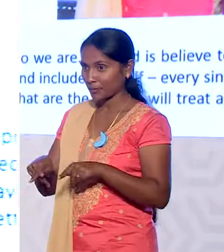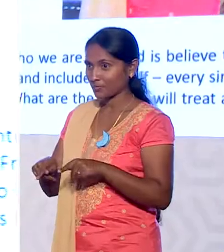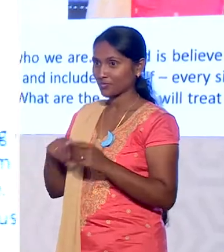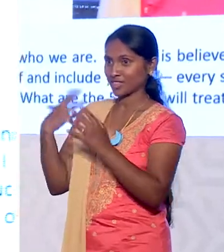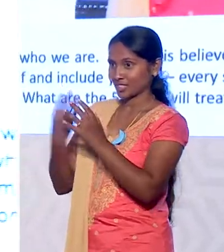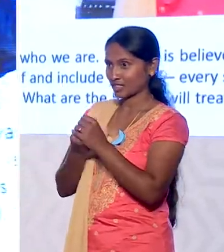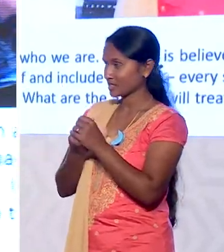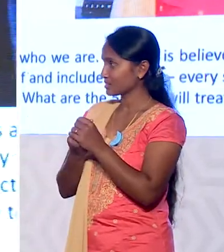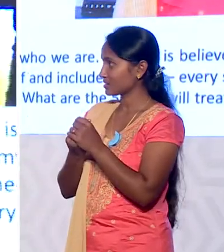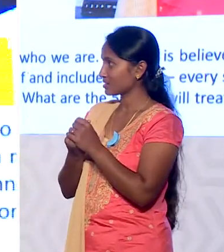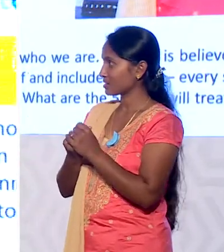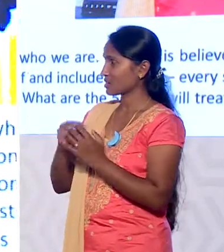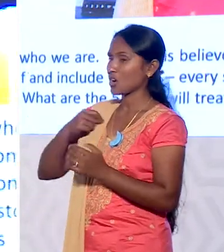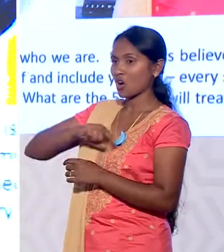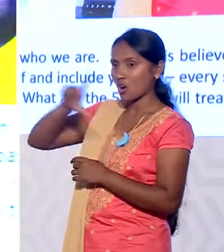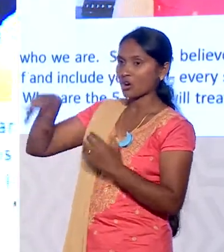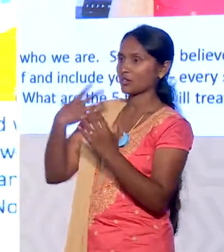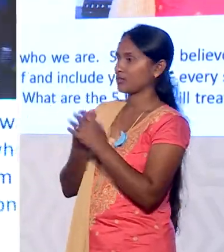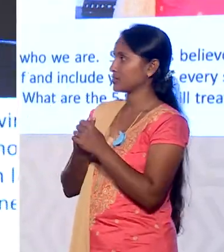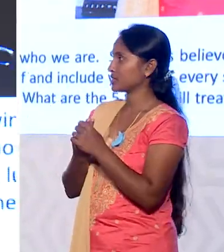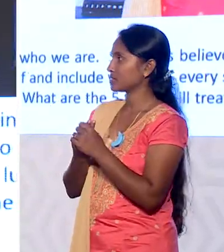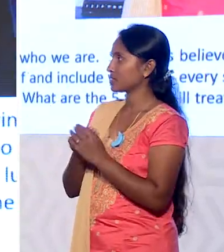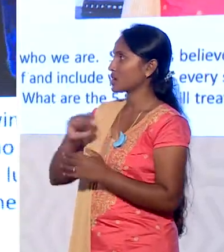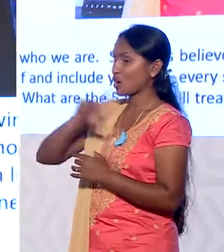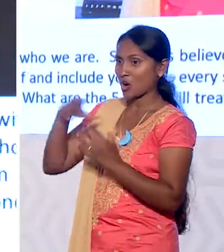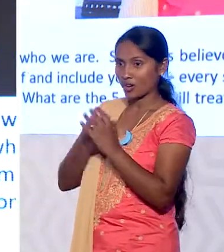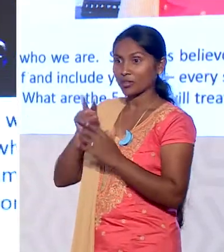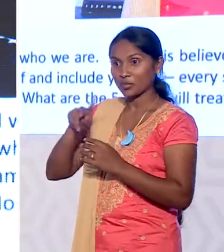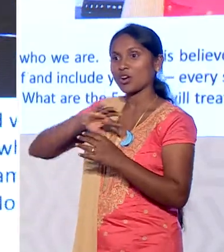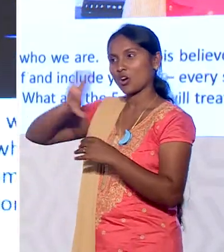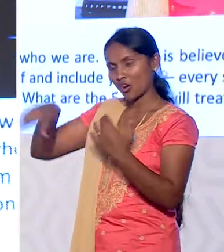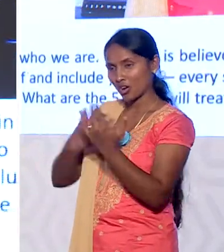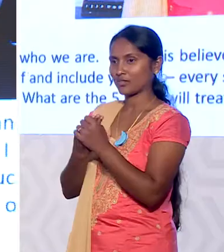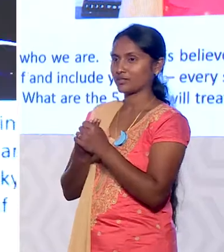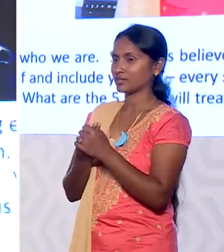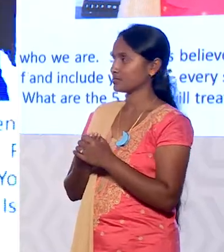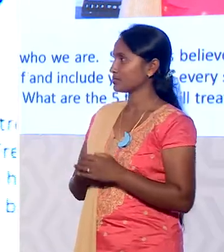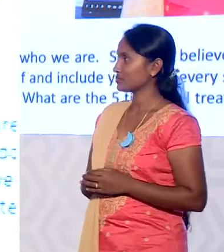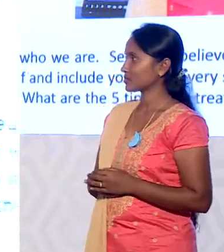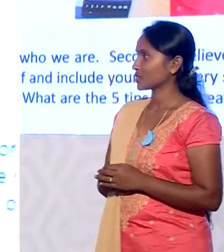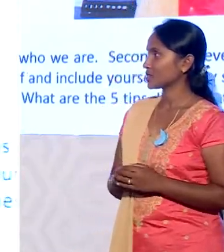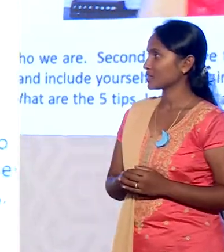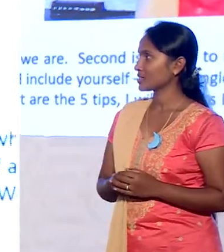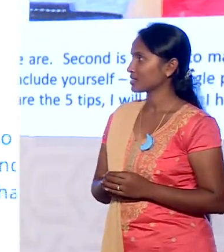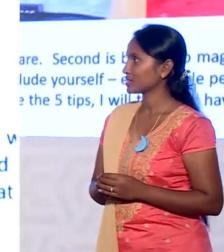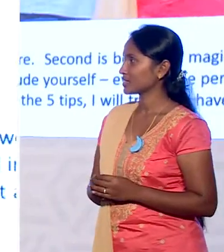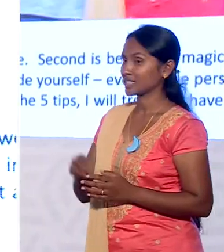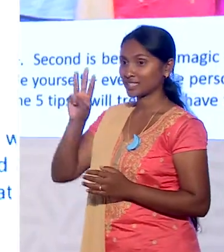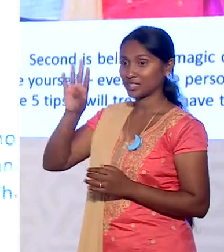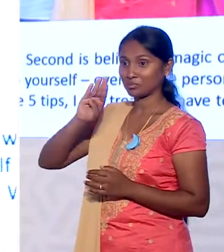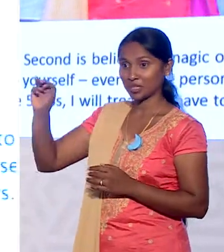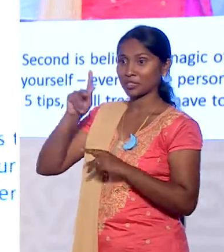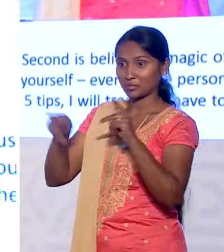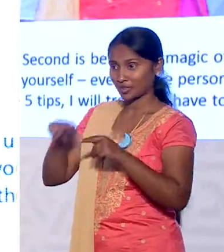inclusion revolution that includes all of us. When I mean all of us, I mean all of us. No more 1.3 billion people being left